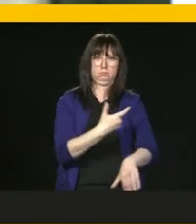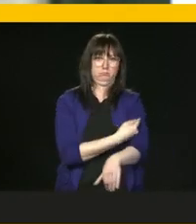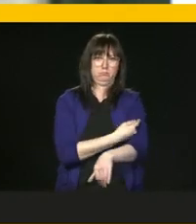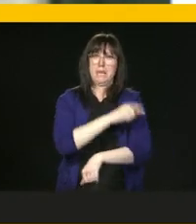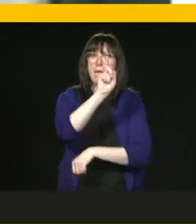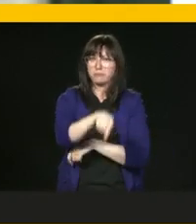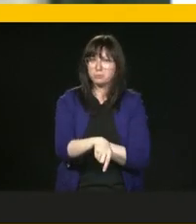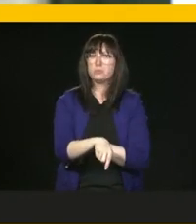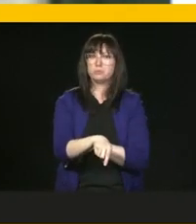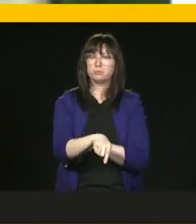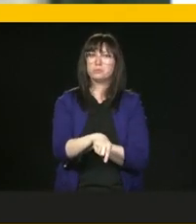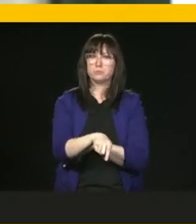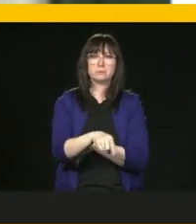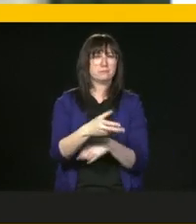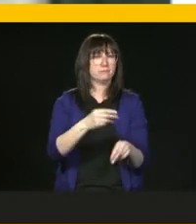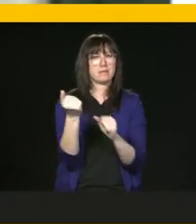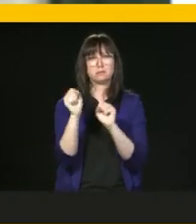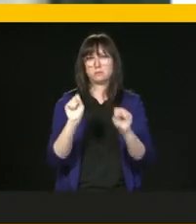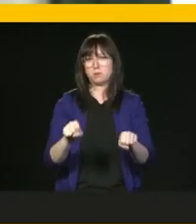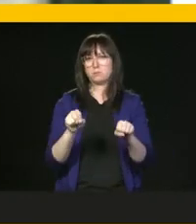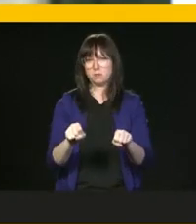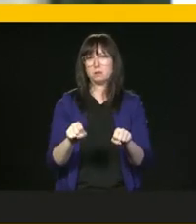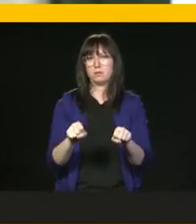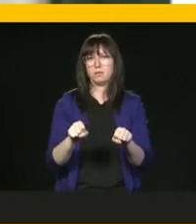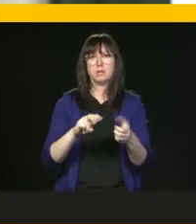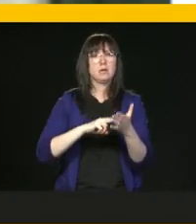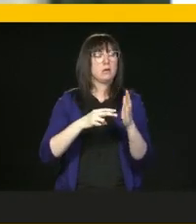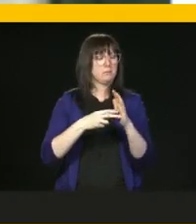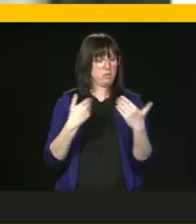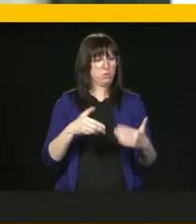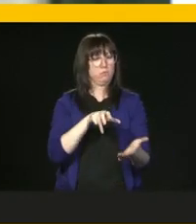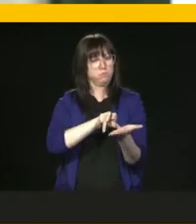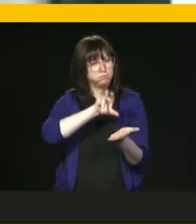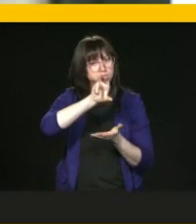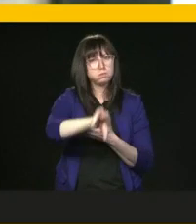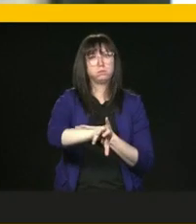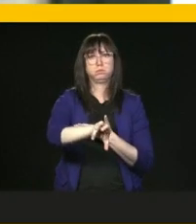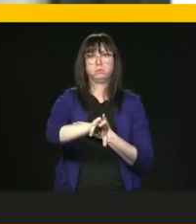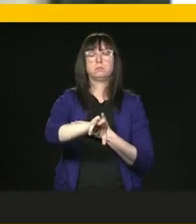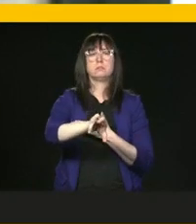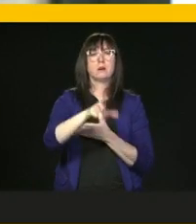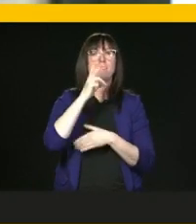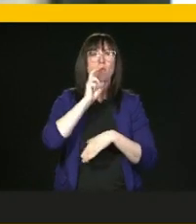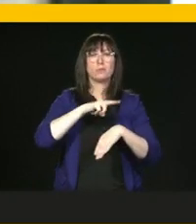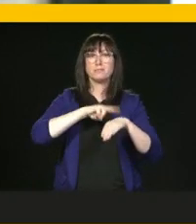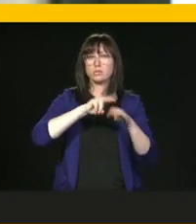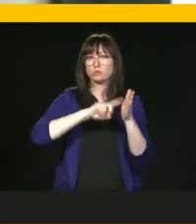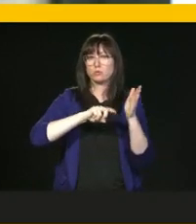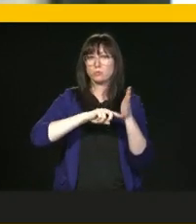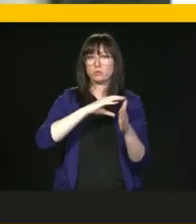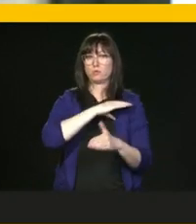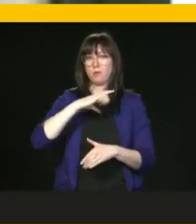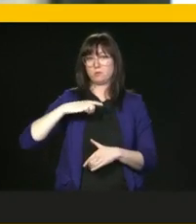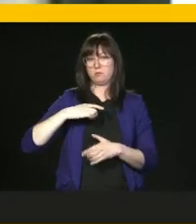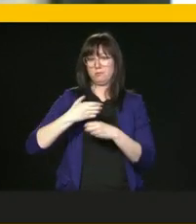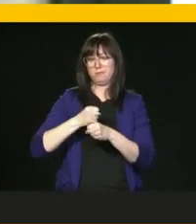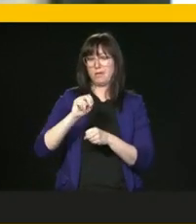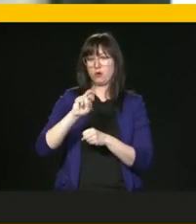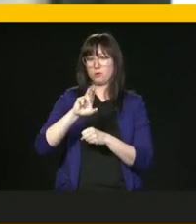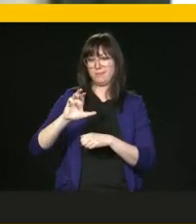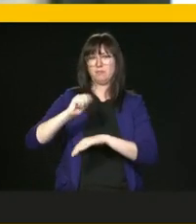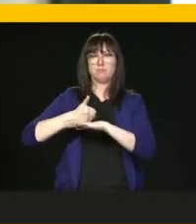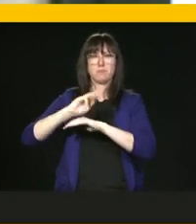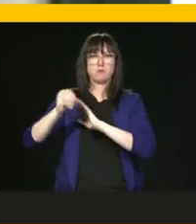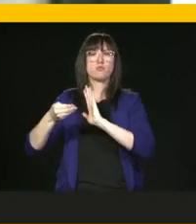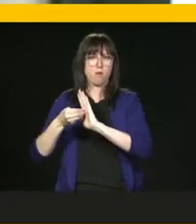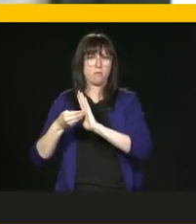soon as possible. We are also investing in the National Research Canada Research